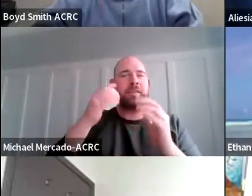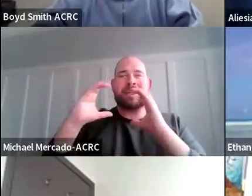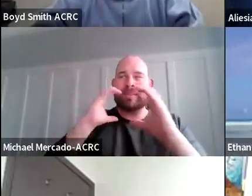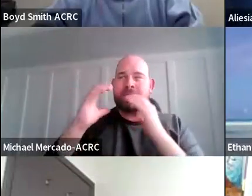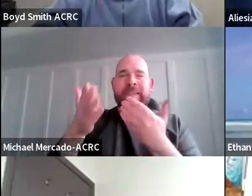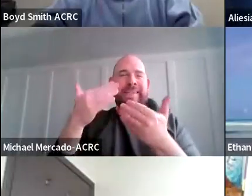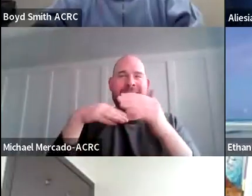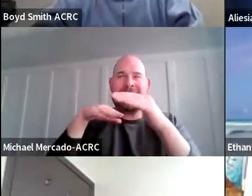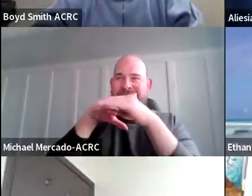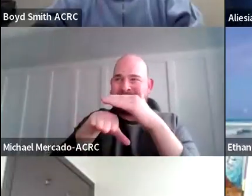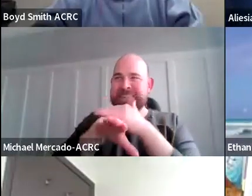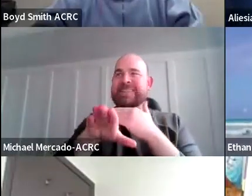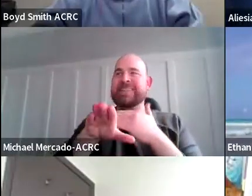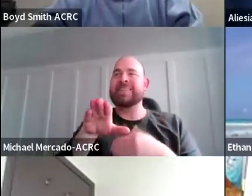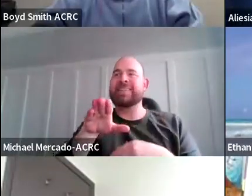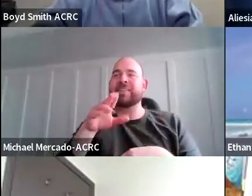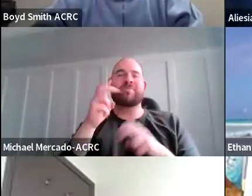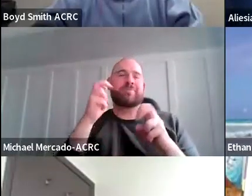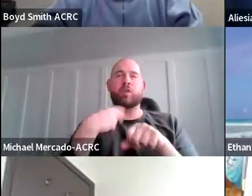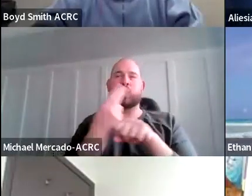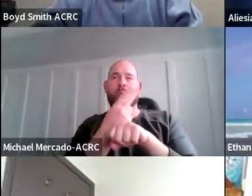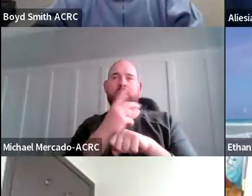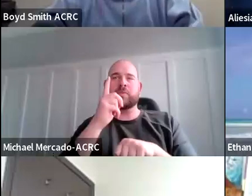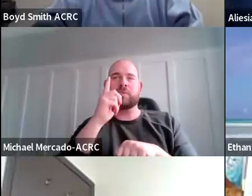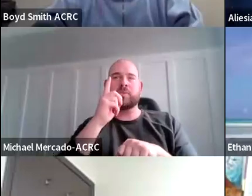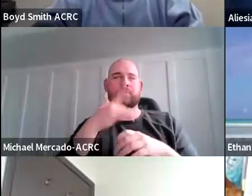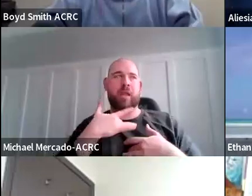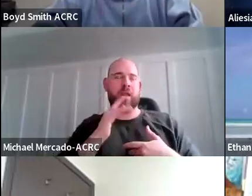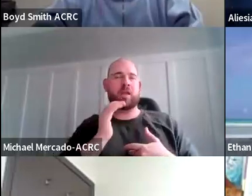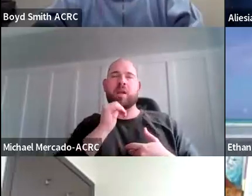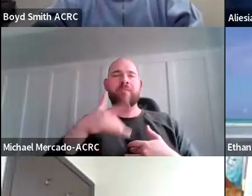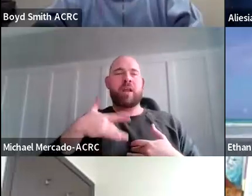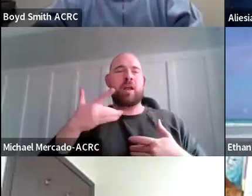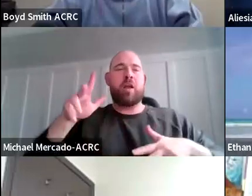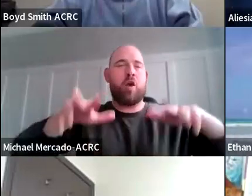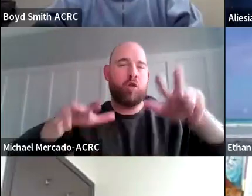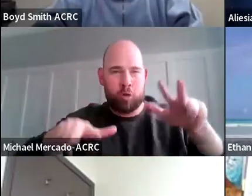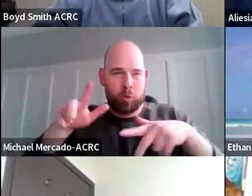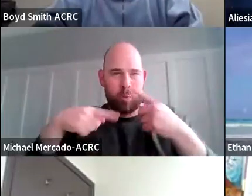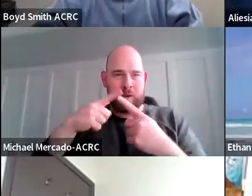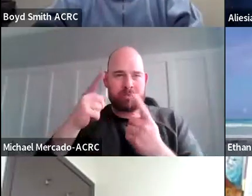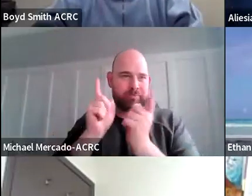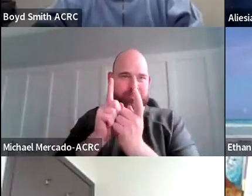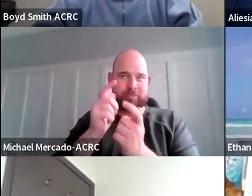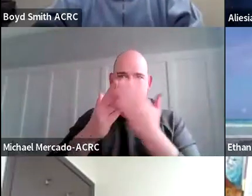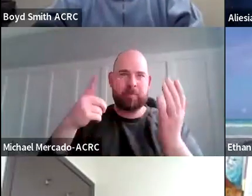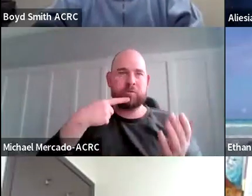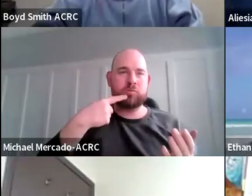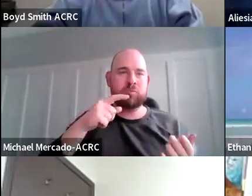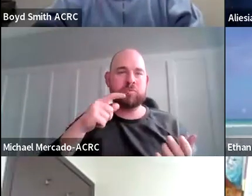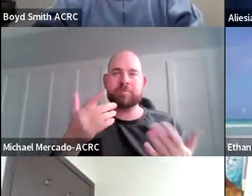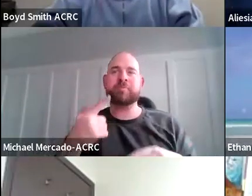deaf card. It's a social tool, makes it easier for communication and accessibility, to